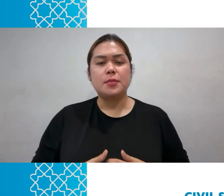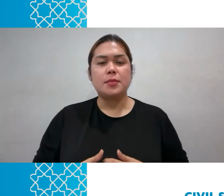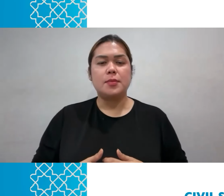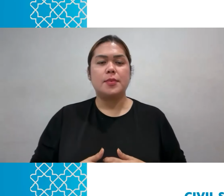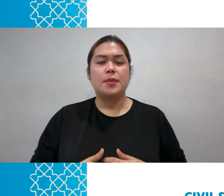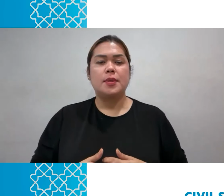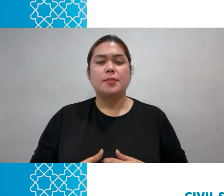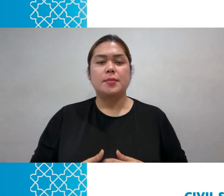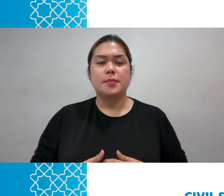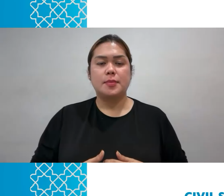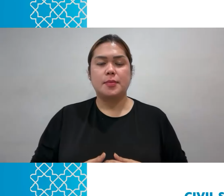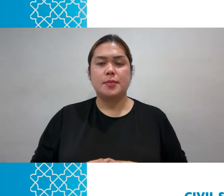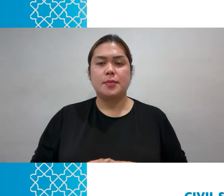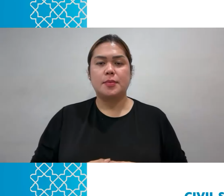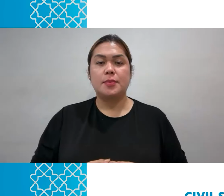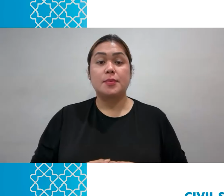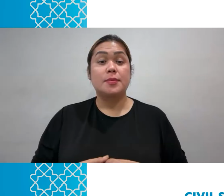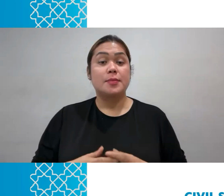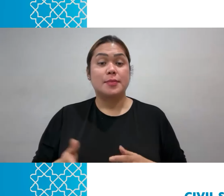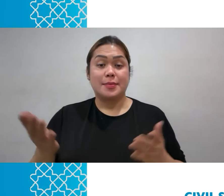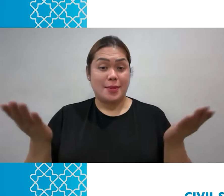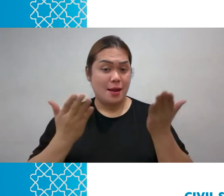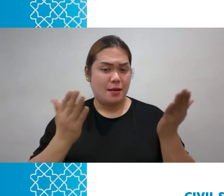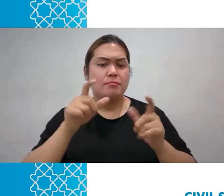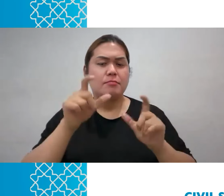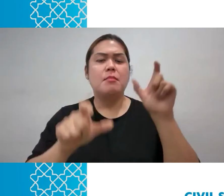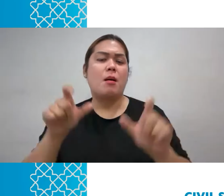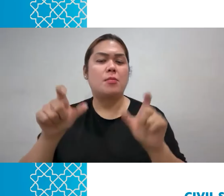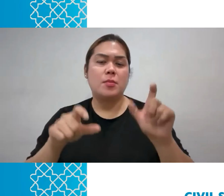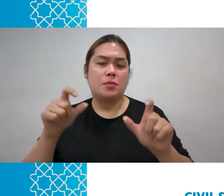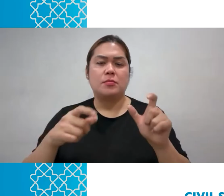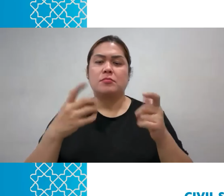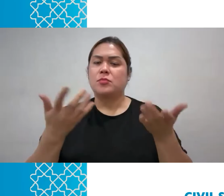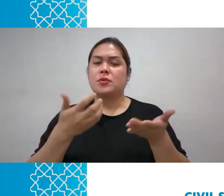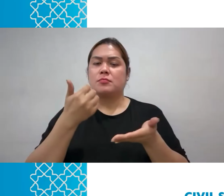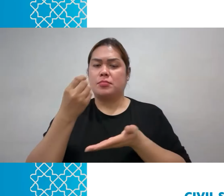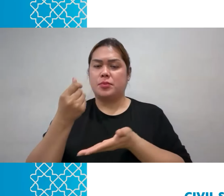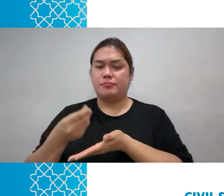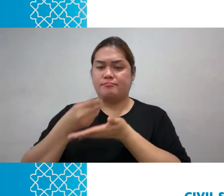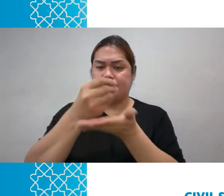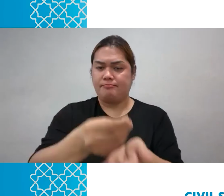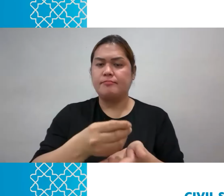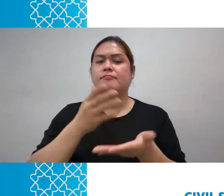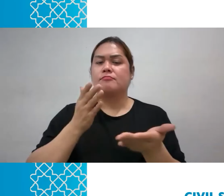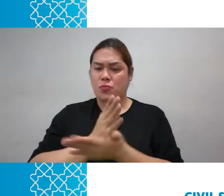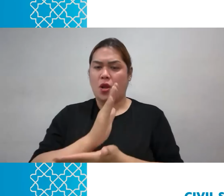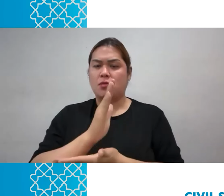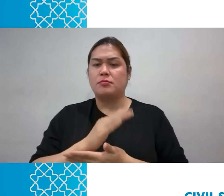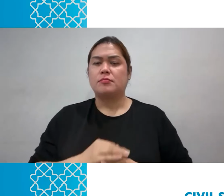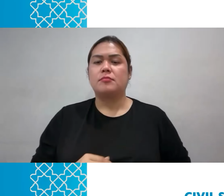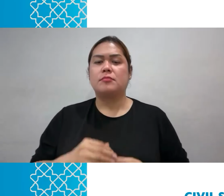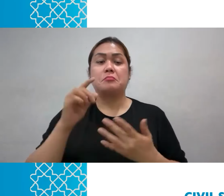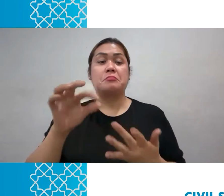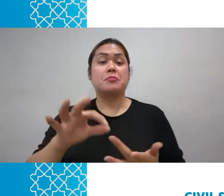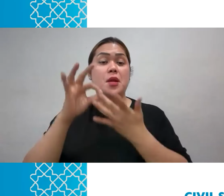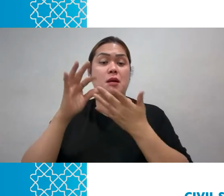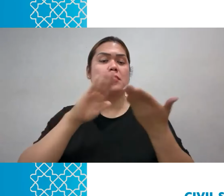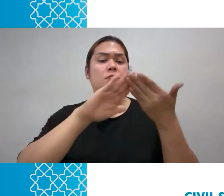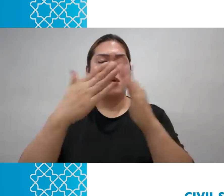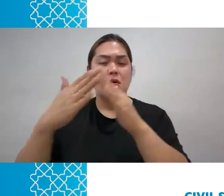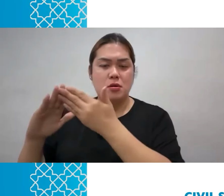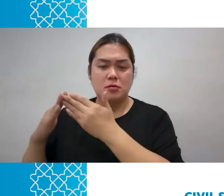where people can claim rights, have rights, especially the communities. So this is